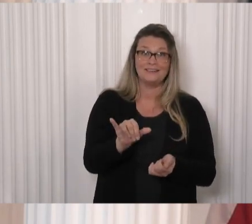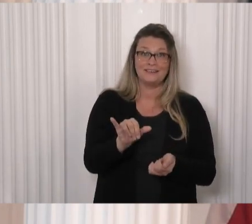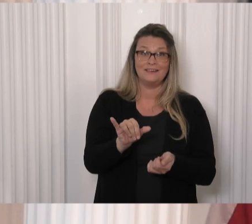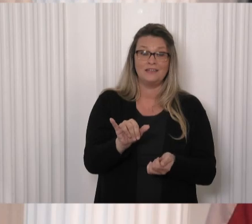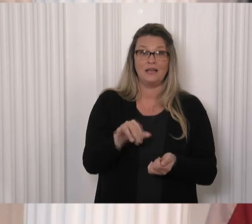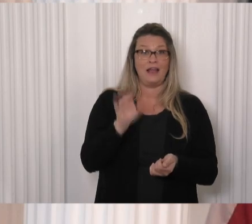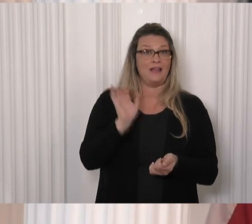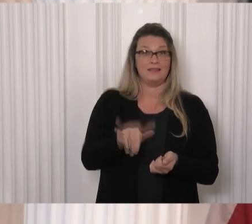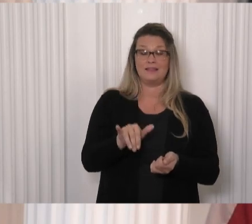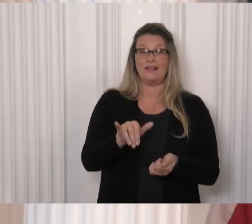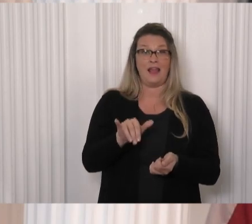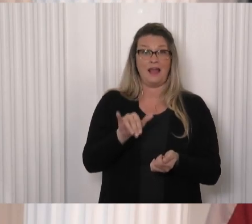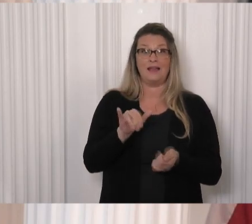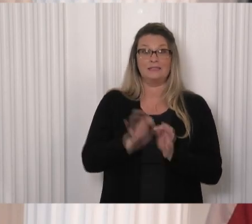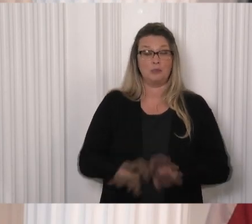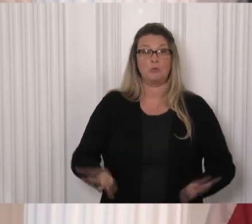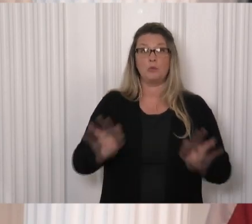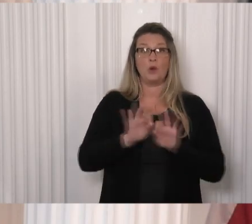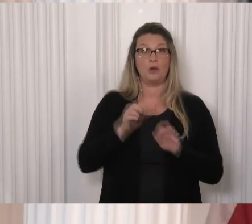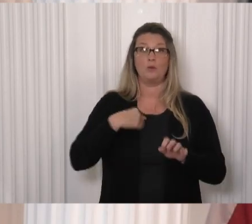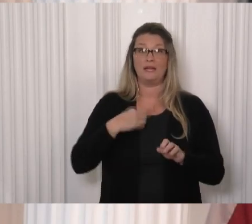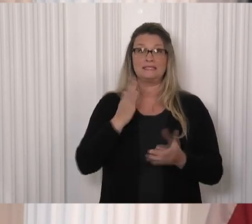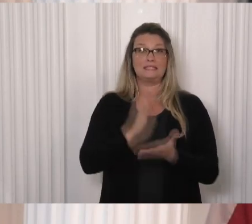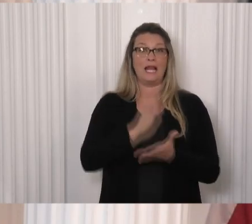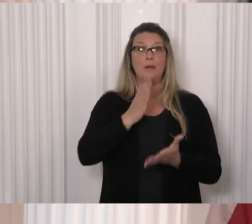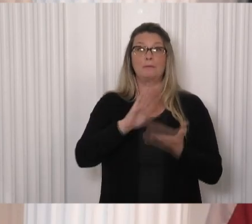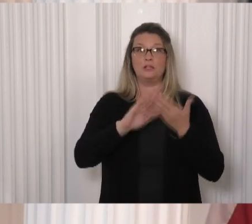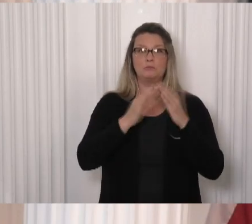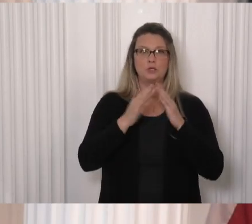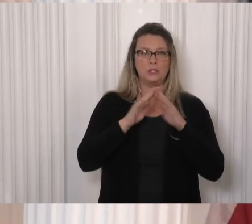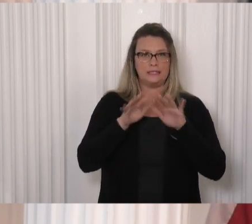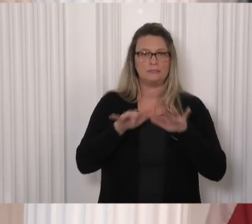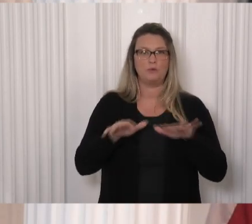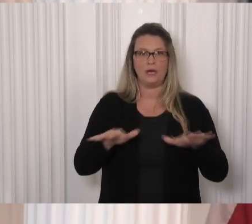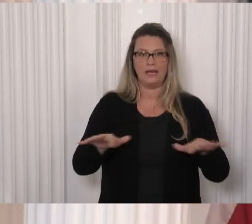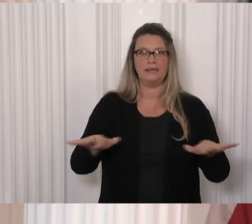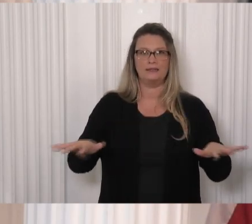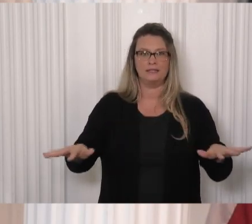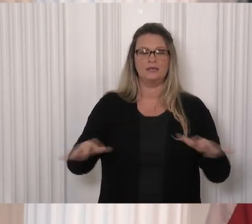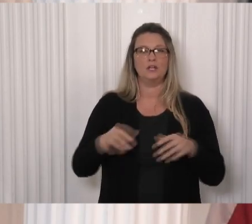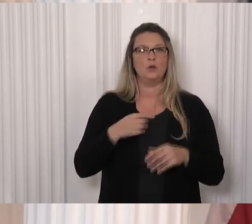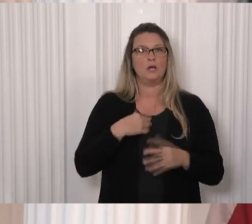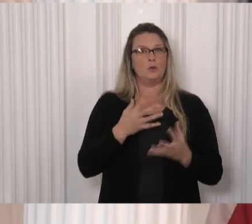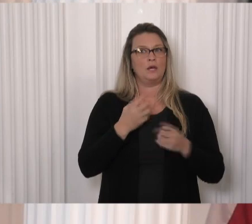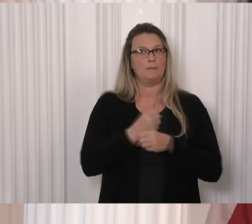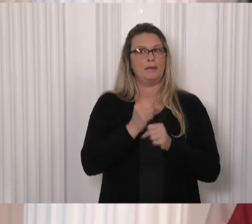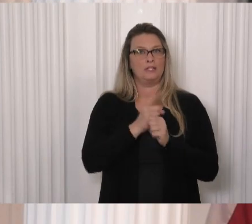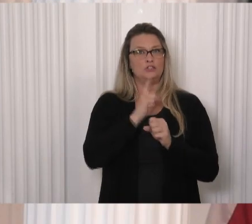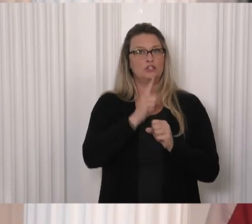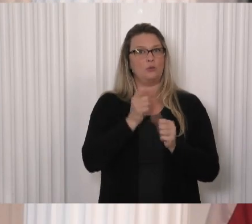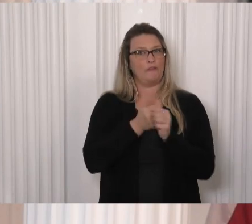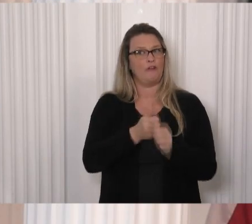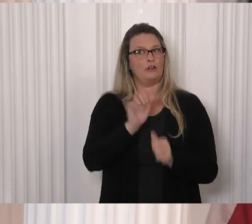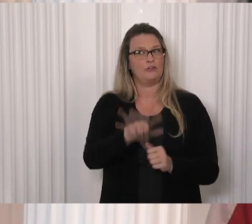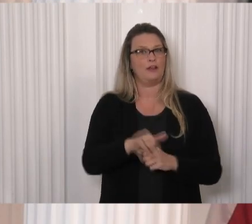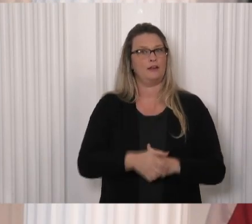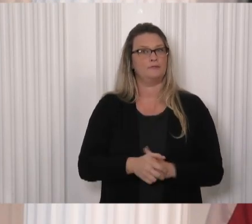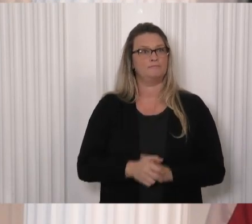a trigger point that we've all kind of been thinking about as a key moment to make sure we really are taking the next step.